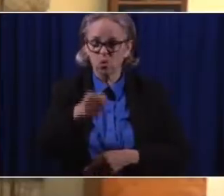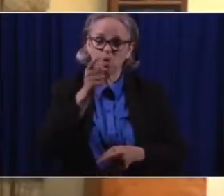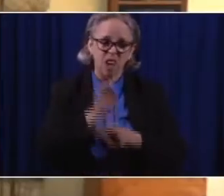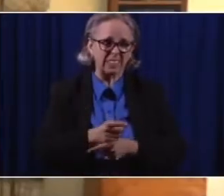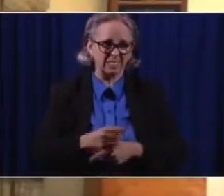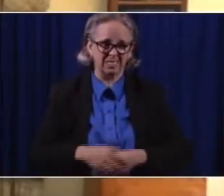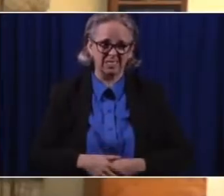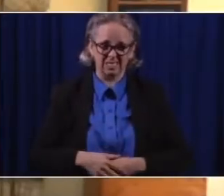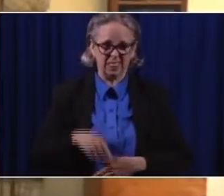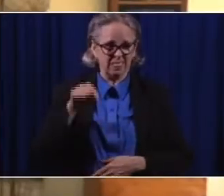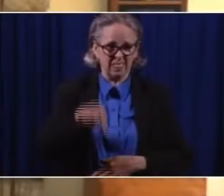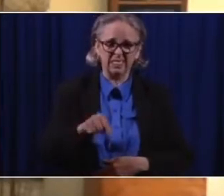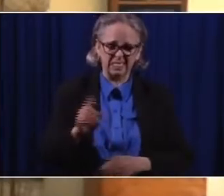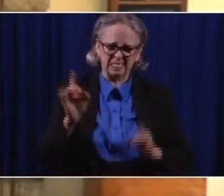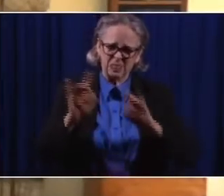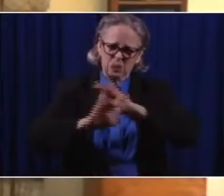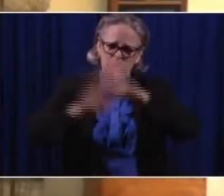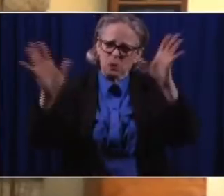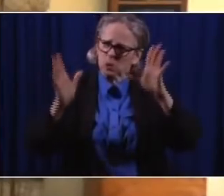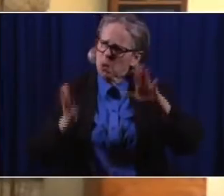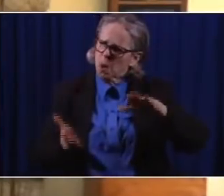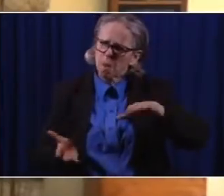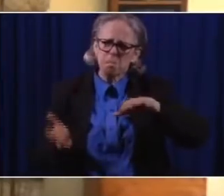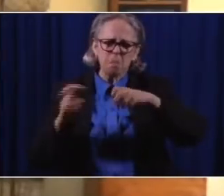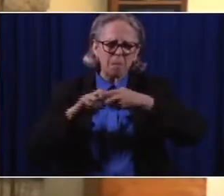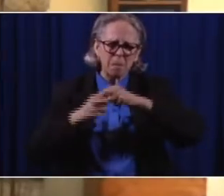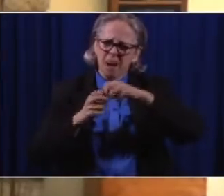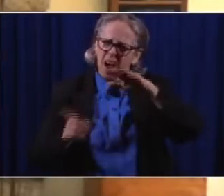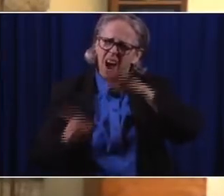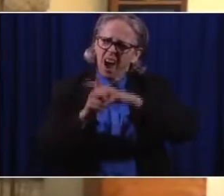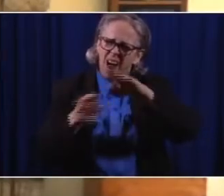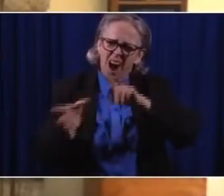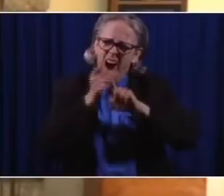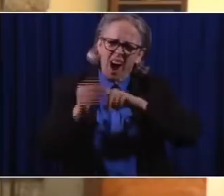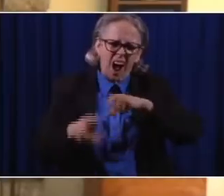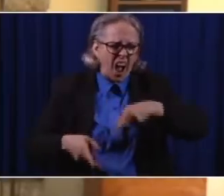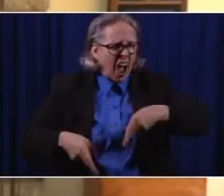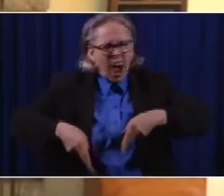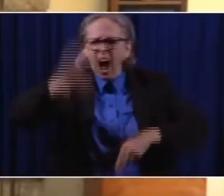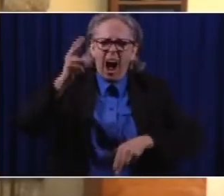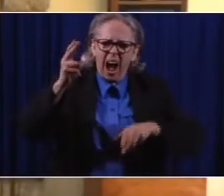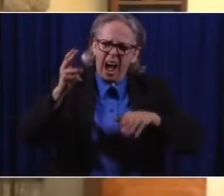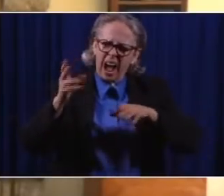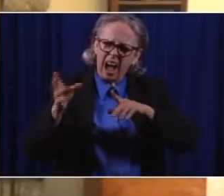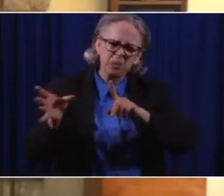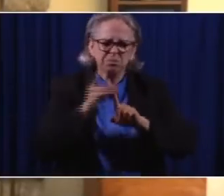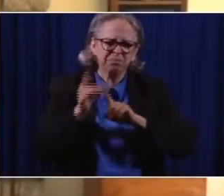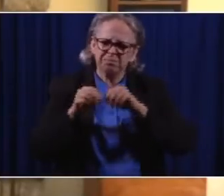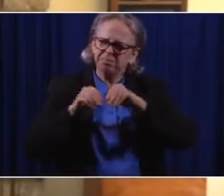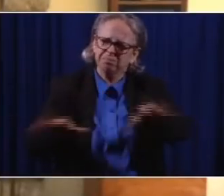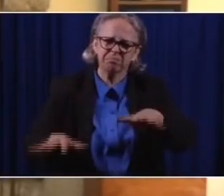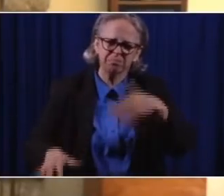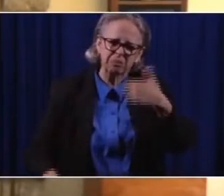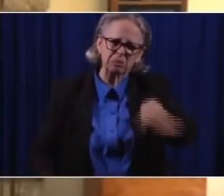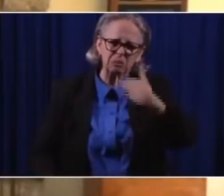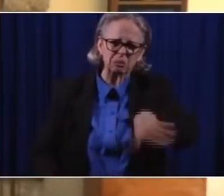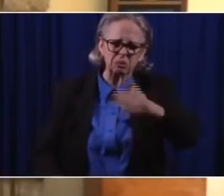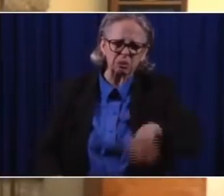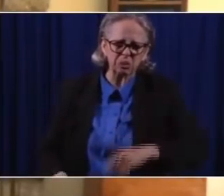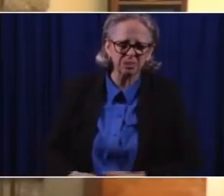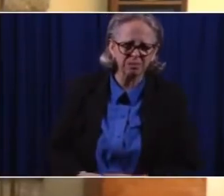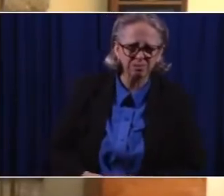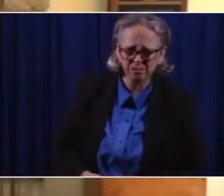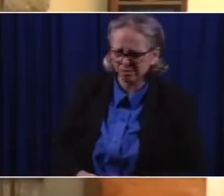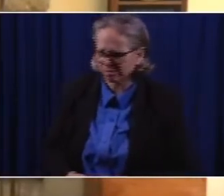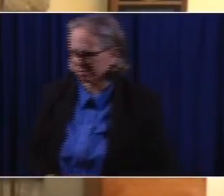rolling through Ohio really fast. Next question is from Scott Hallis at the Xenia Daily